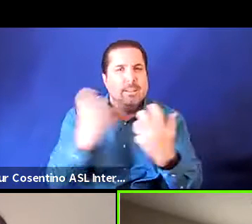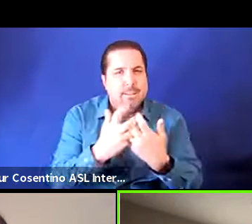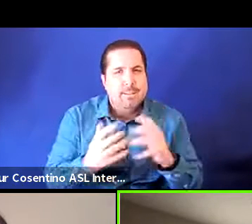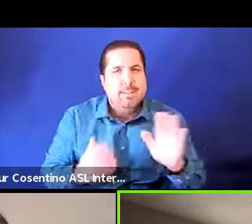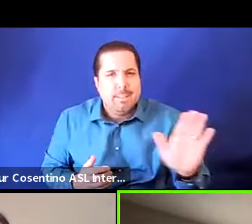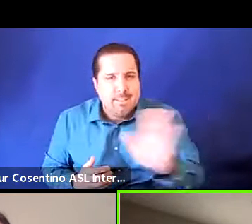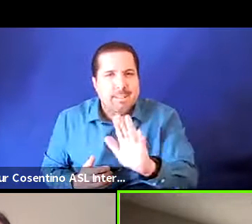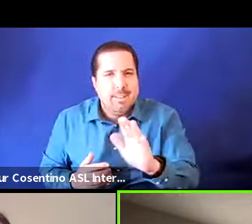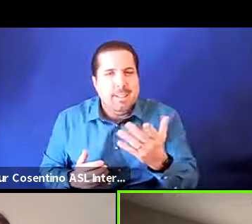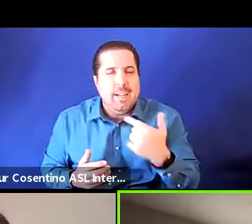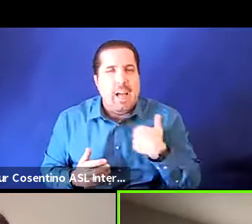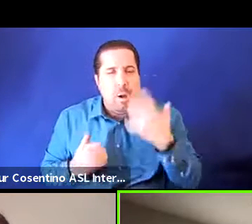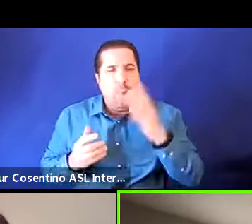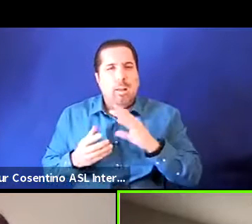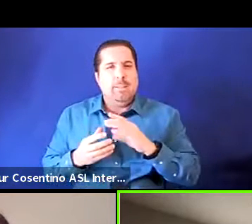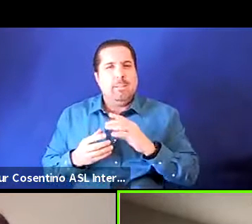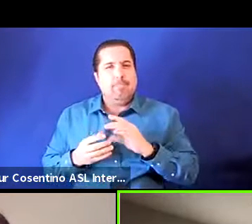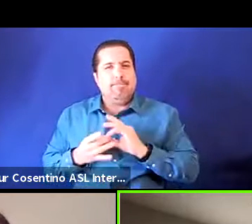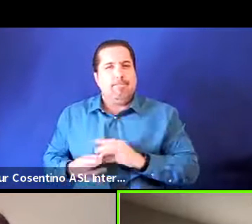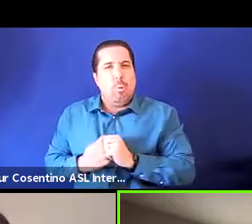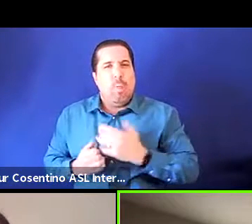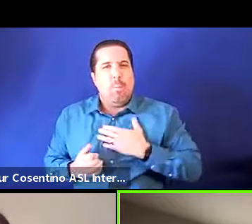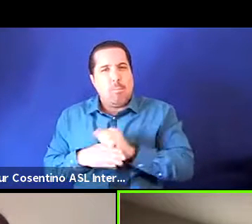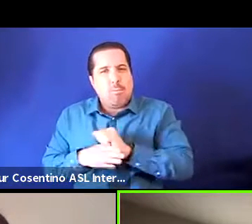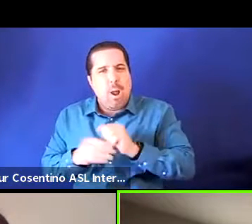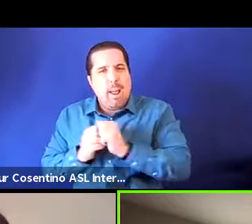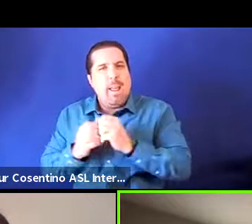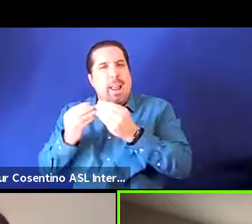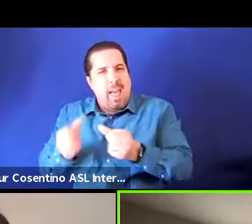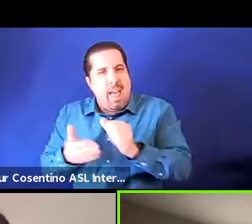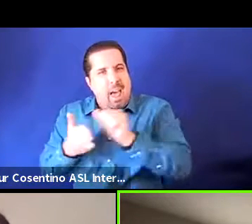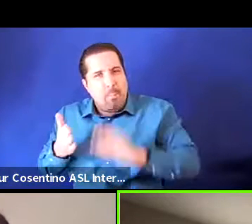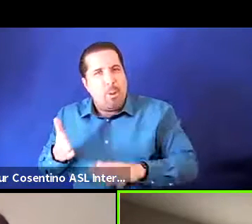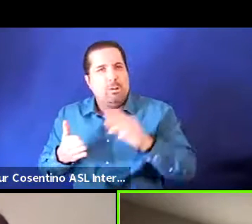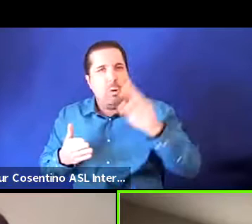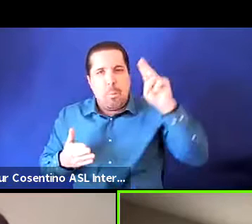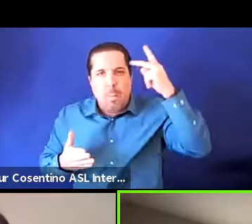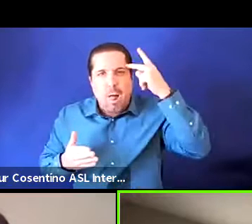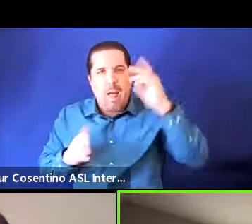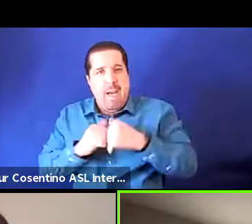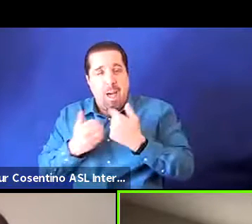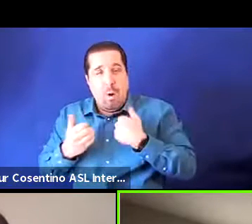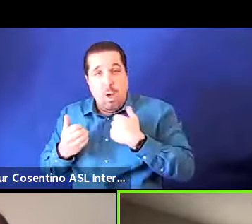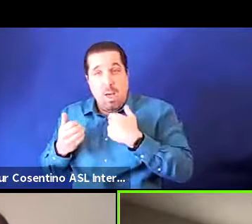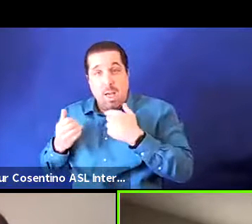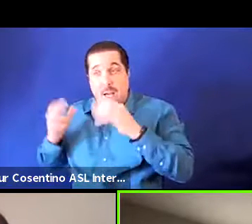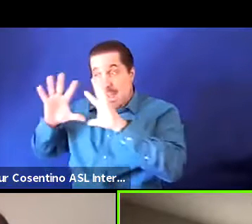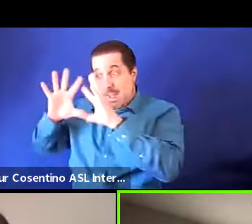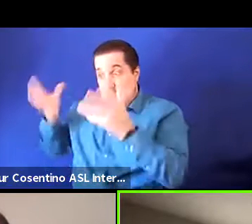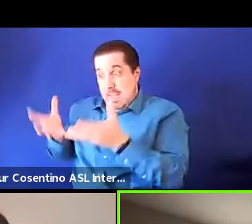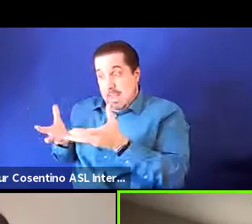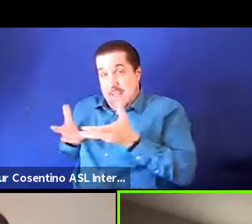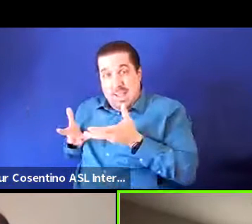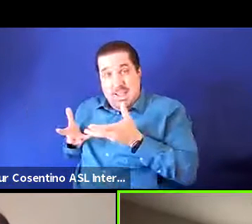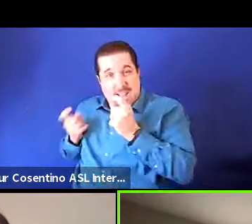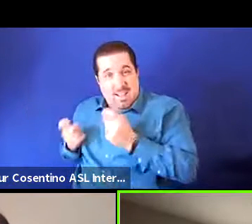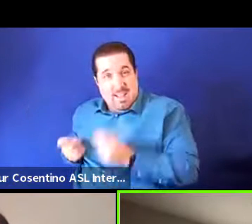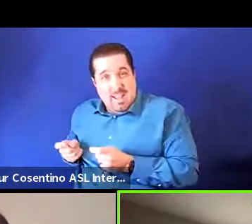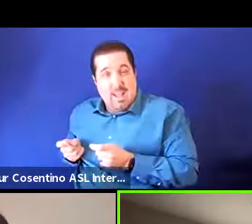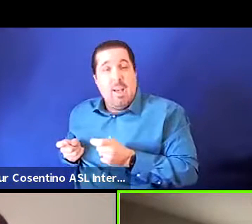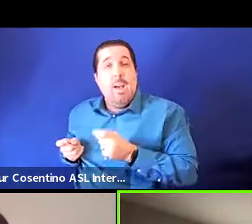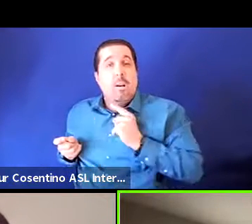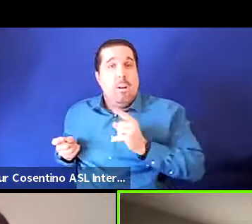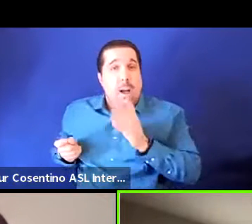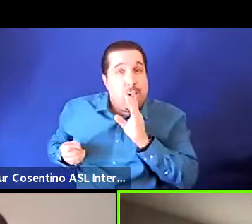speak to my practice of an abolitionist politics that I live based upon how I came to understand it. Even as I couldn't articulate it as a